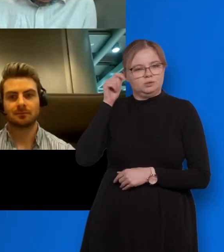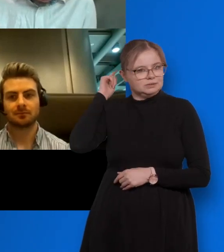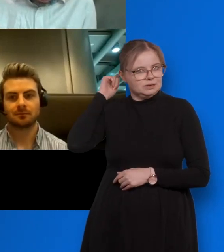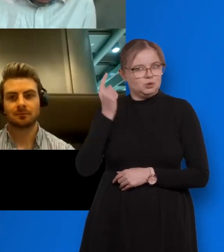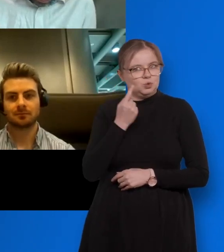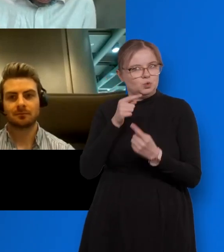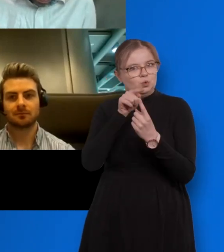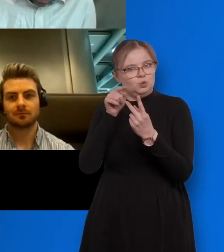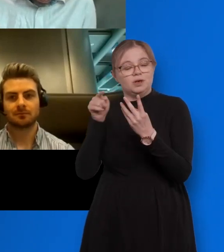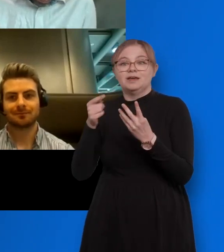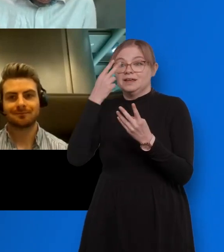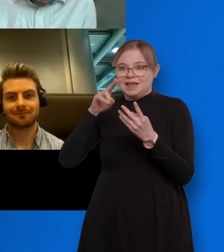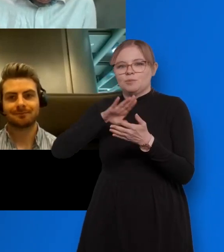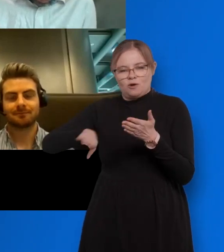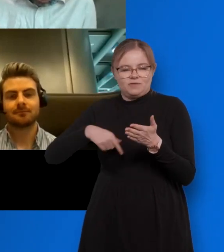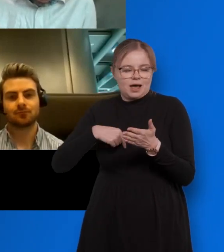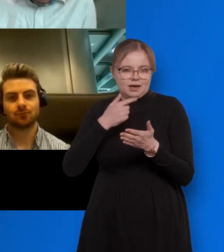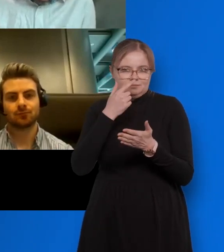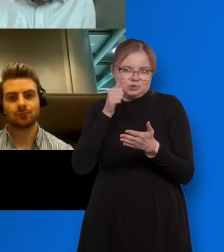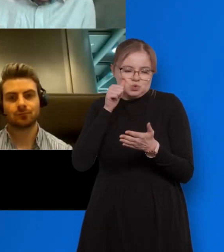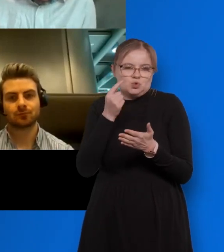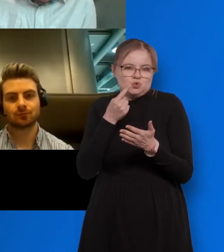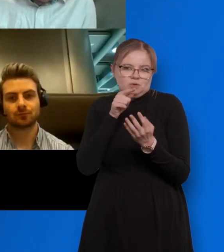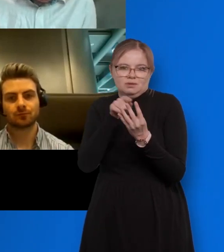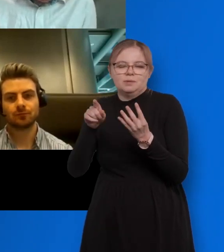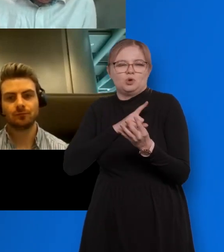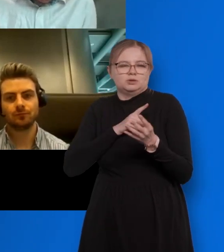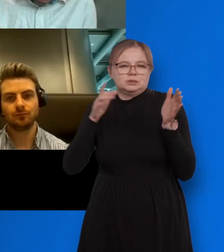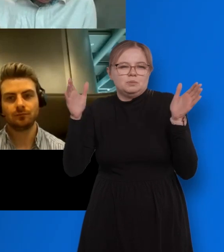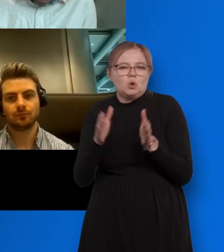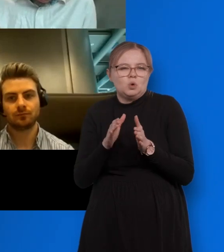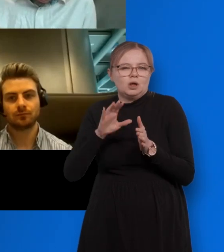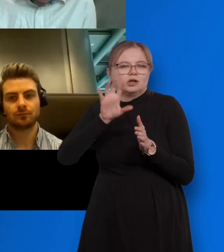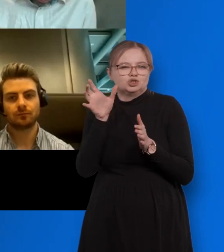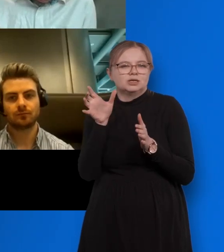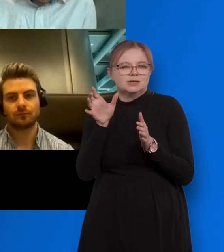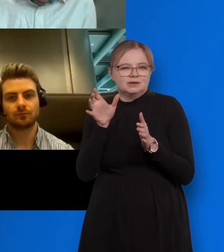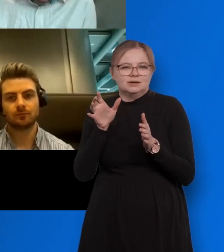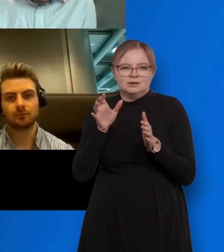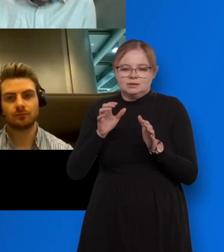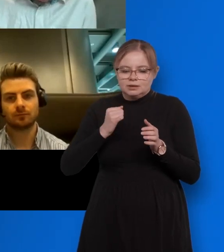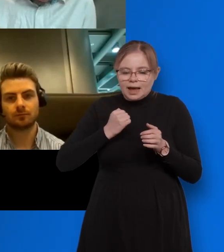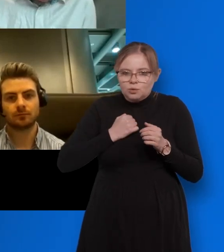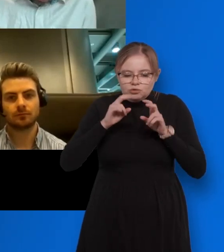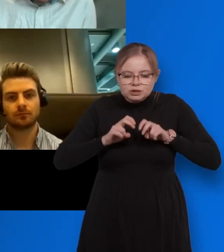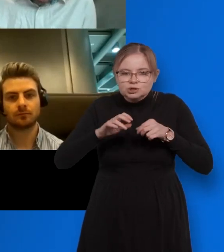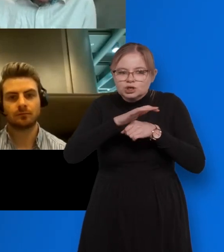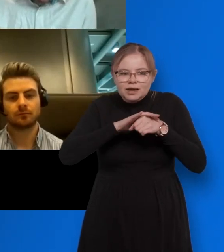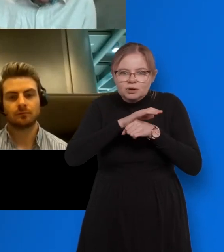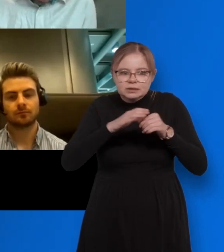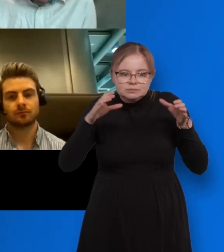out the name, I would probably still know who they are, because we're a small enough country where the area of research that we're evaluating grants